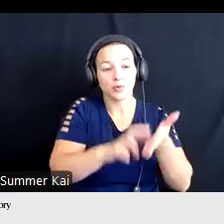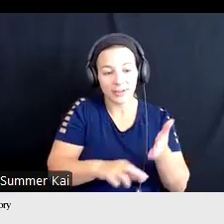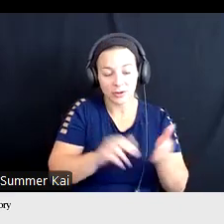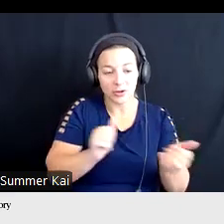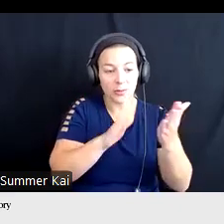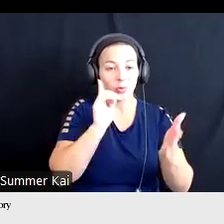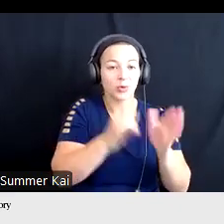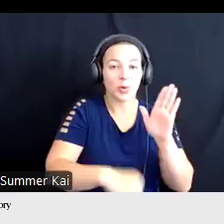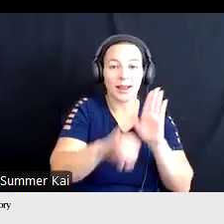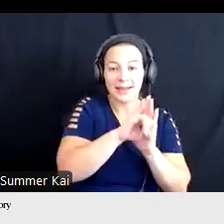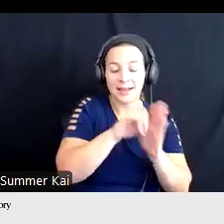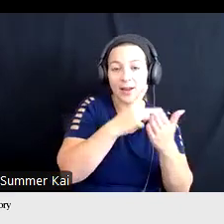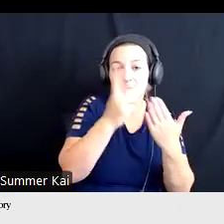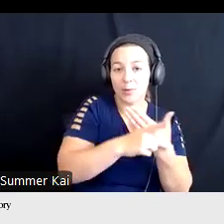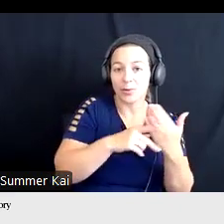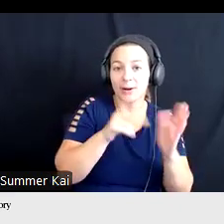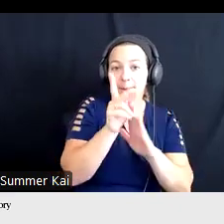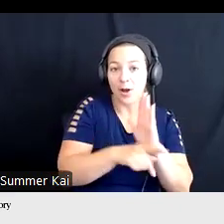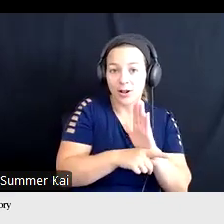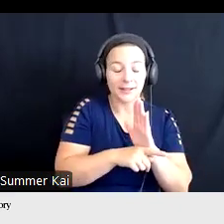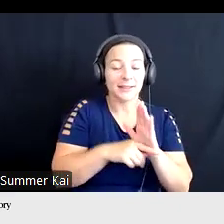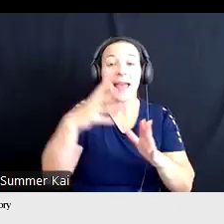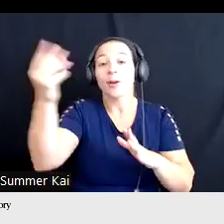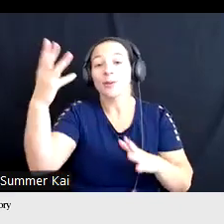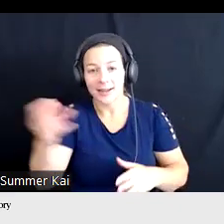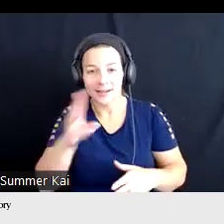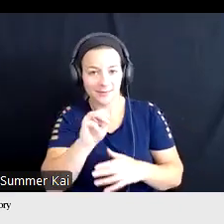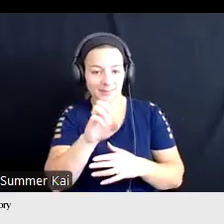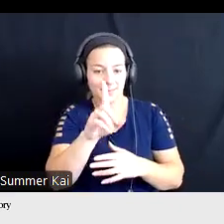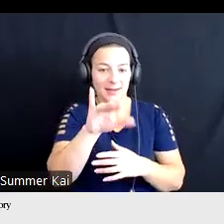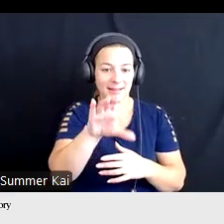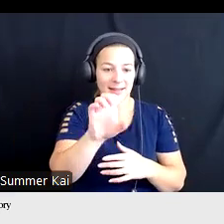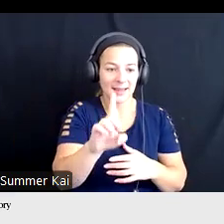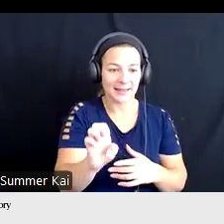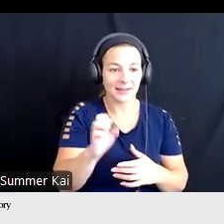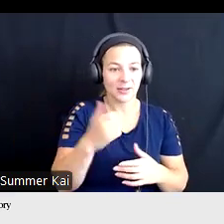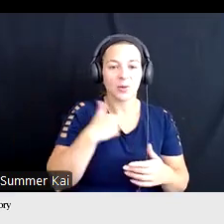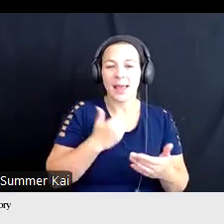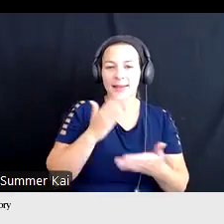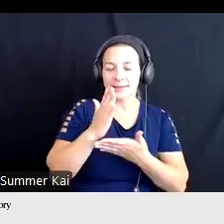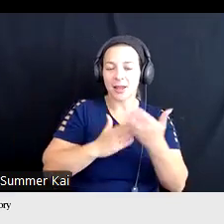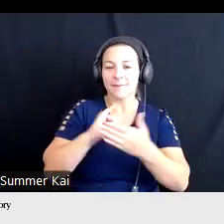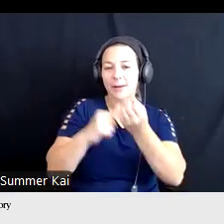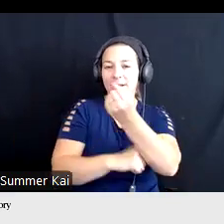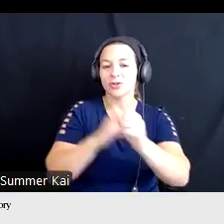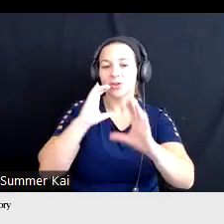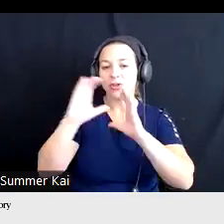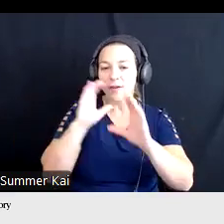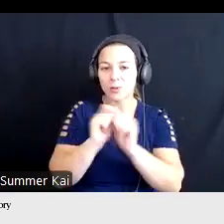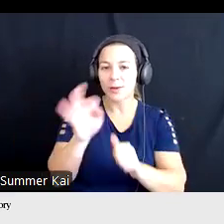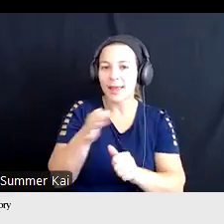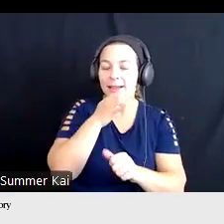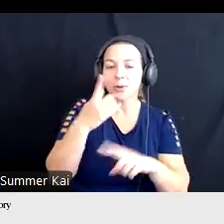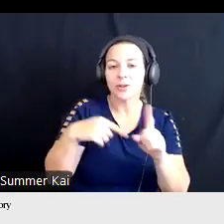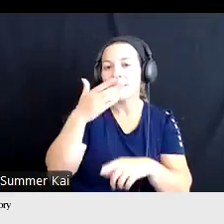policies operating beyond Medicaid. And so first, we held some landscaping conversations with experts across aging,